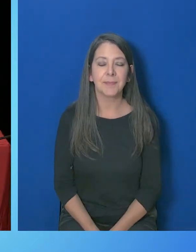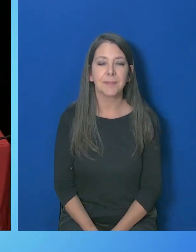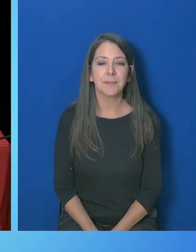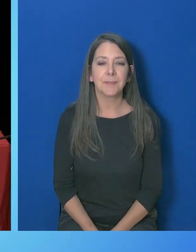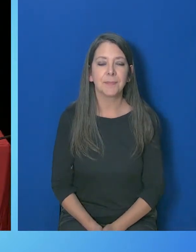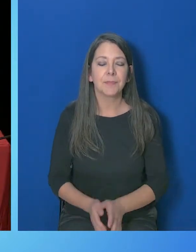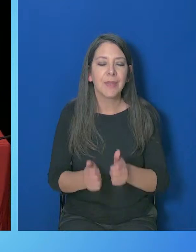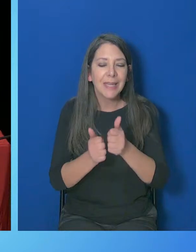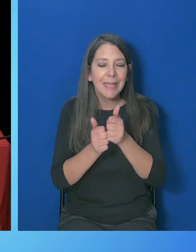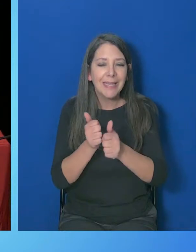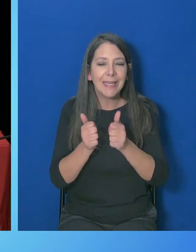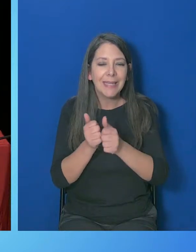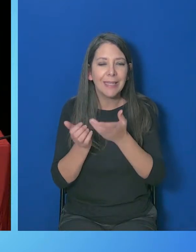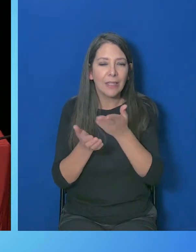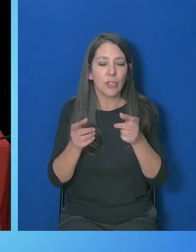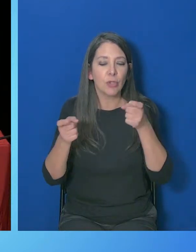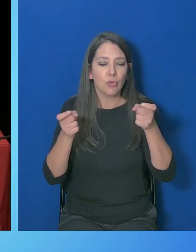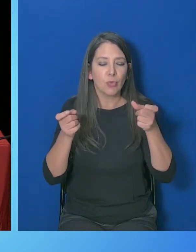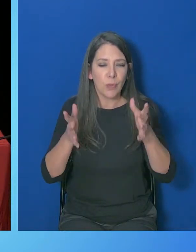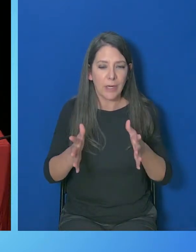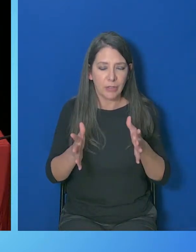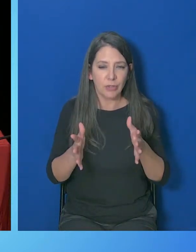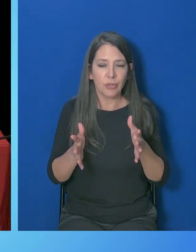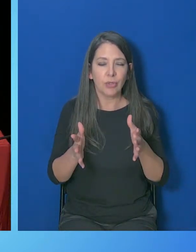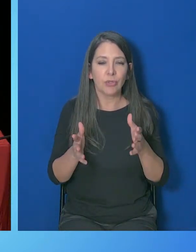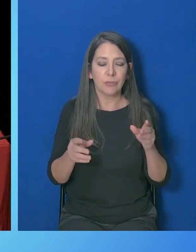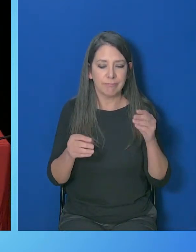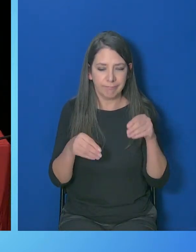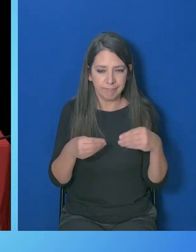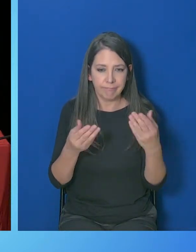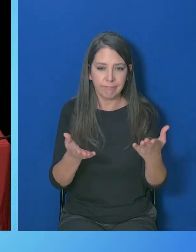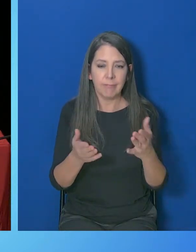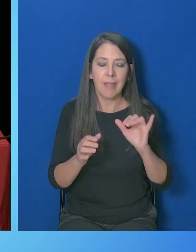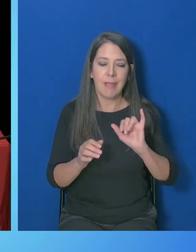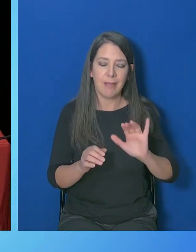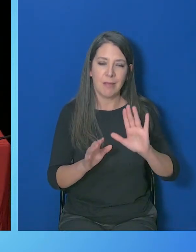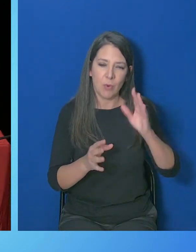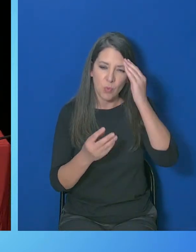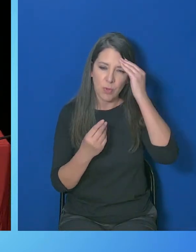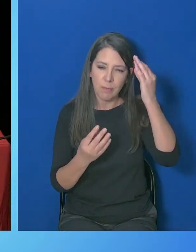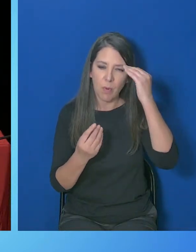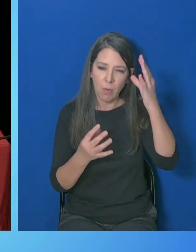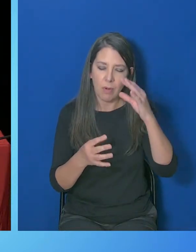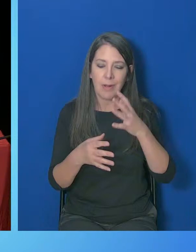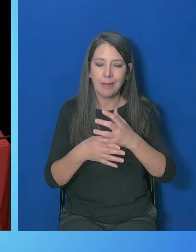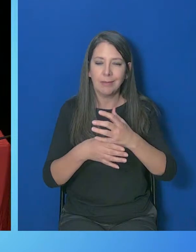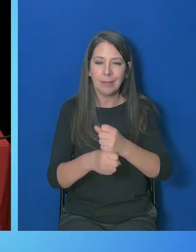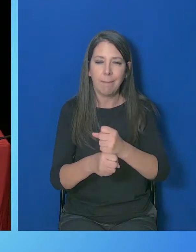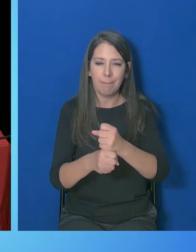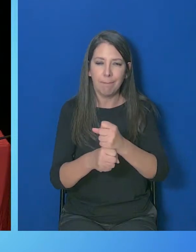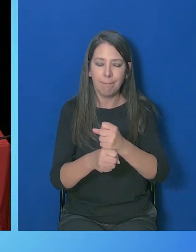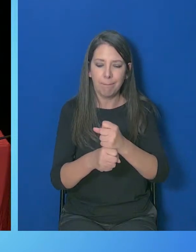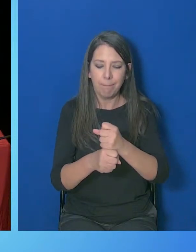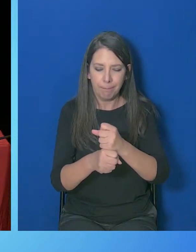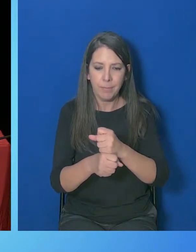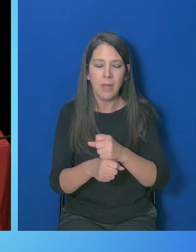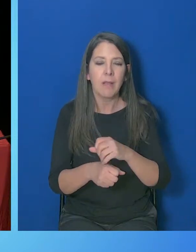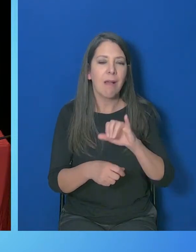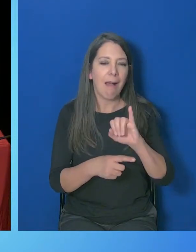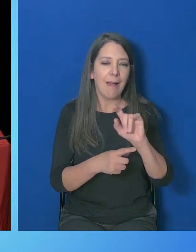Each of the directors have provided you report, and in summary, the IT